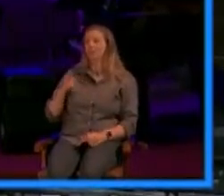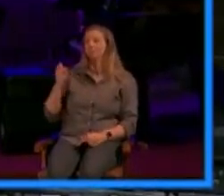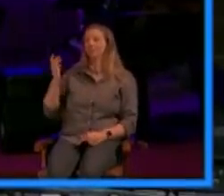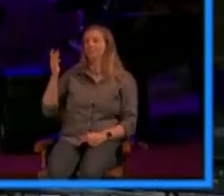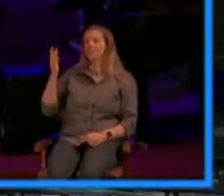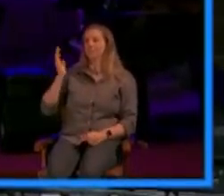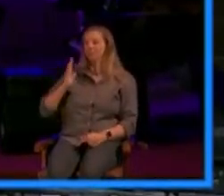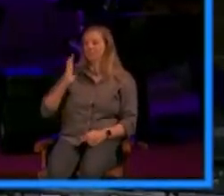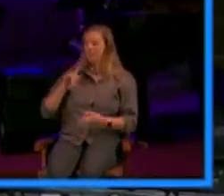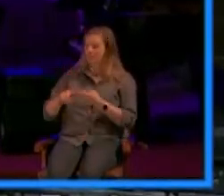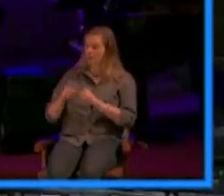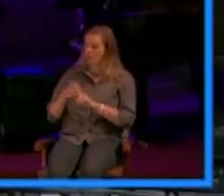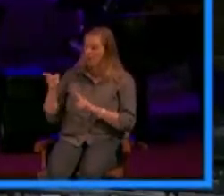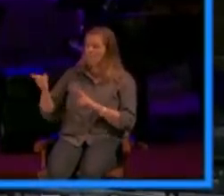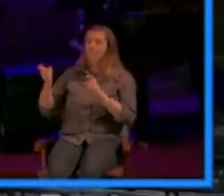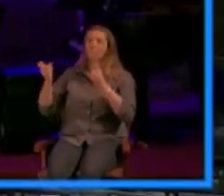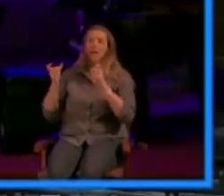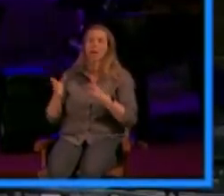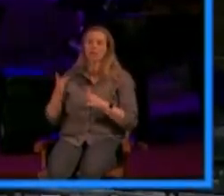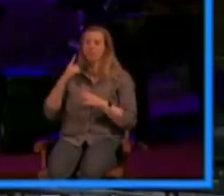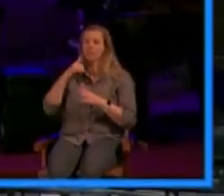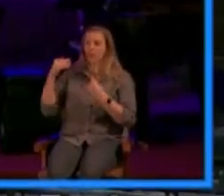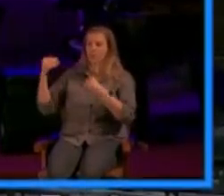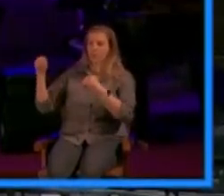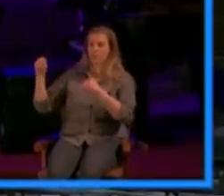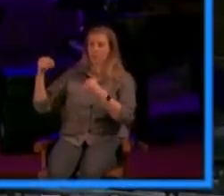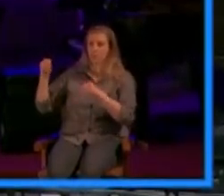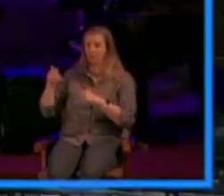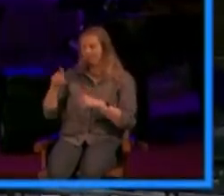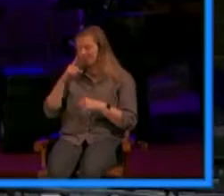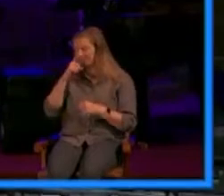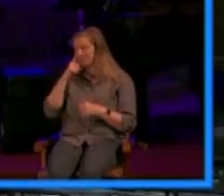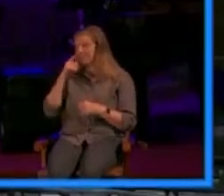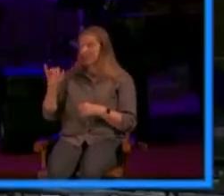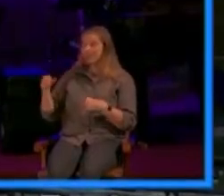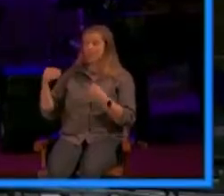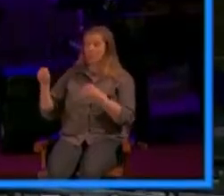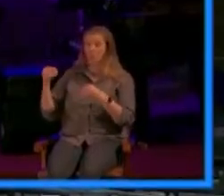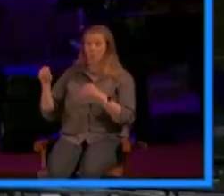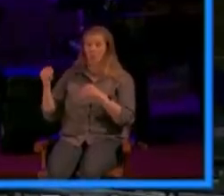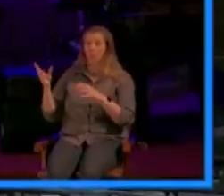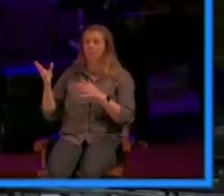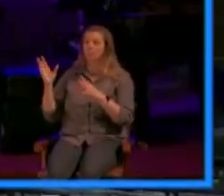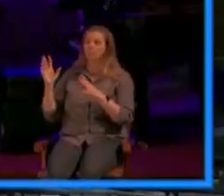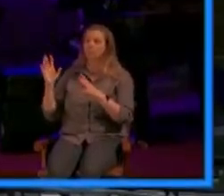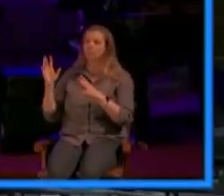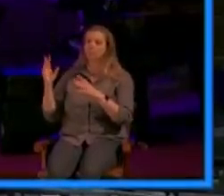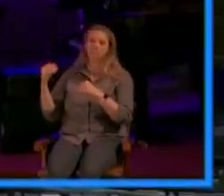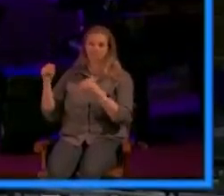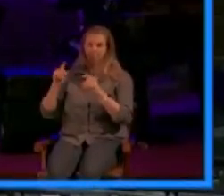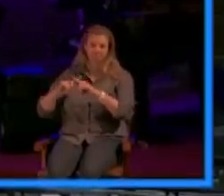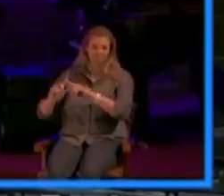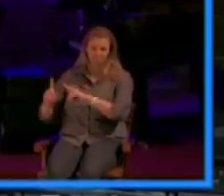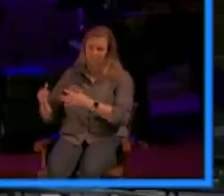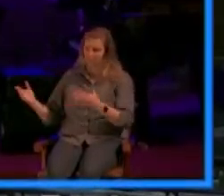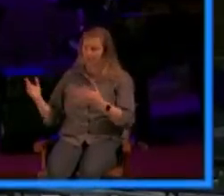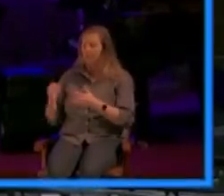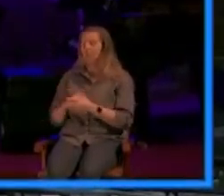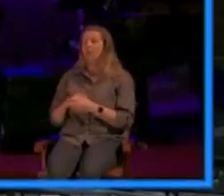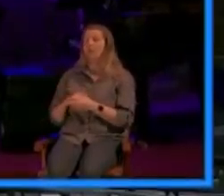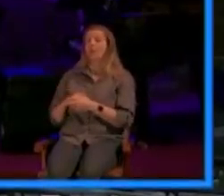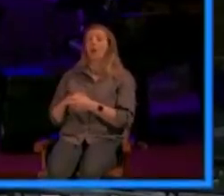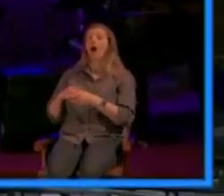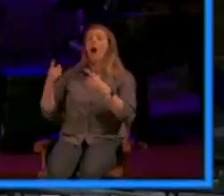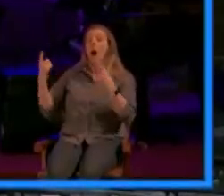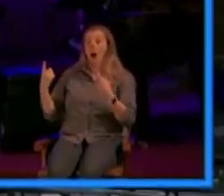retail store, and they wanted to begin to sell alcohol in that store, and that was certainly the owners had the prerogative of doing that, but they